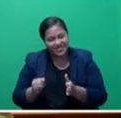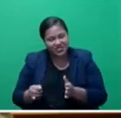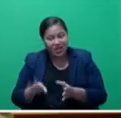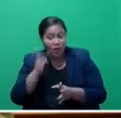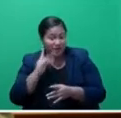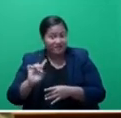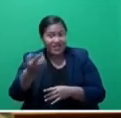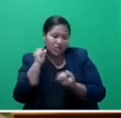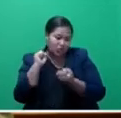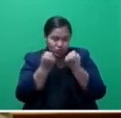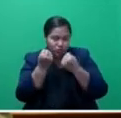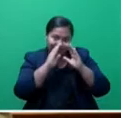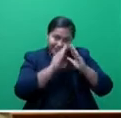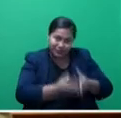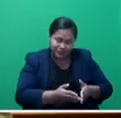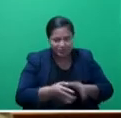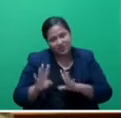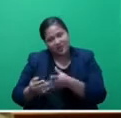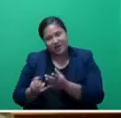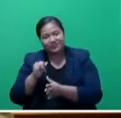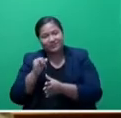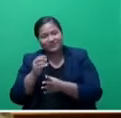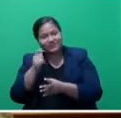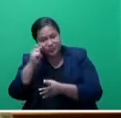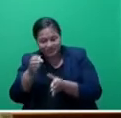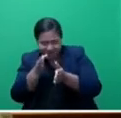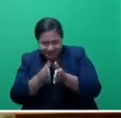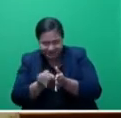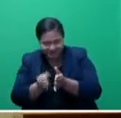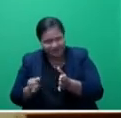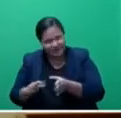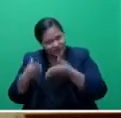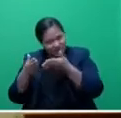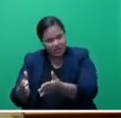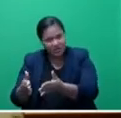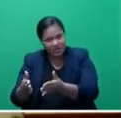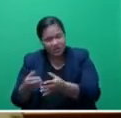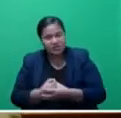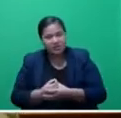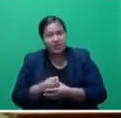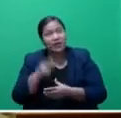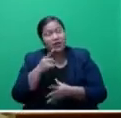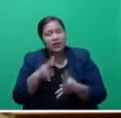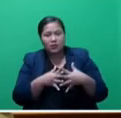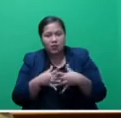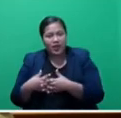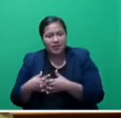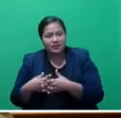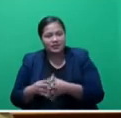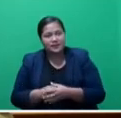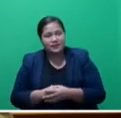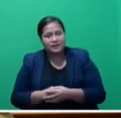decline. This saw the public and private sector in the Western Division, especially to move away